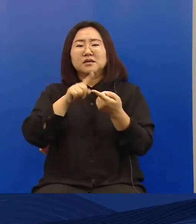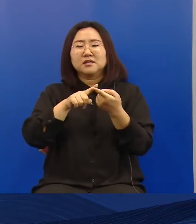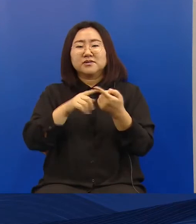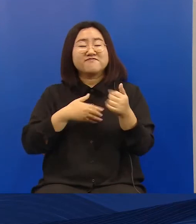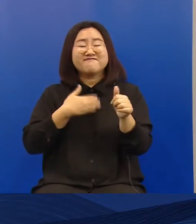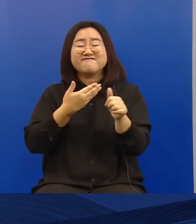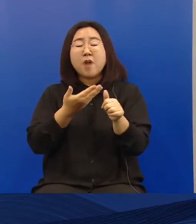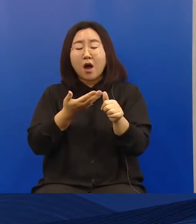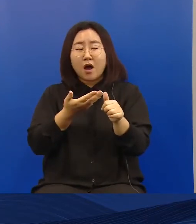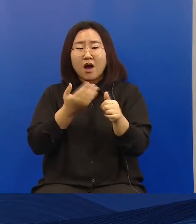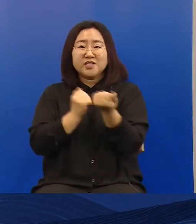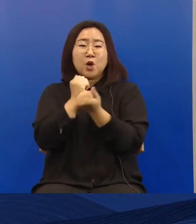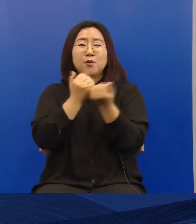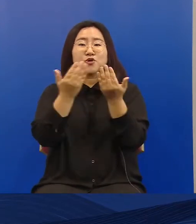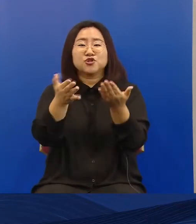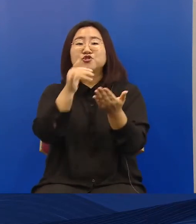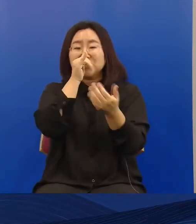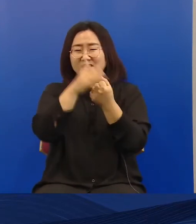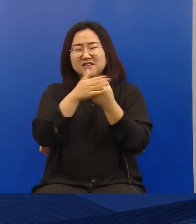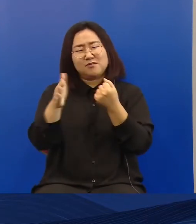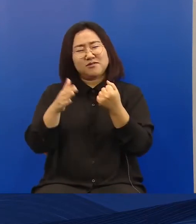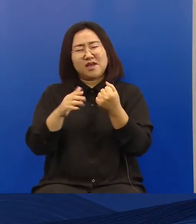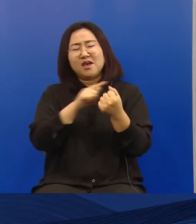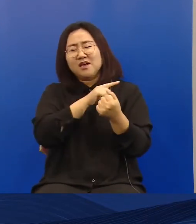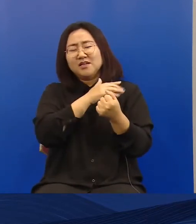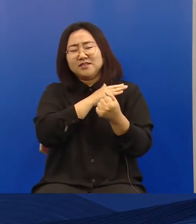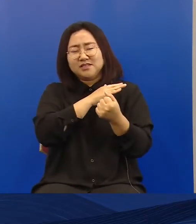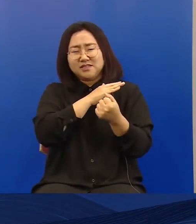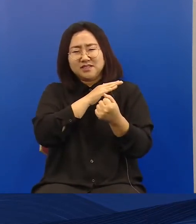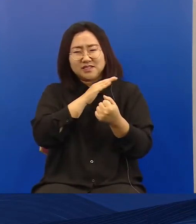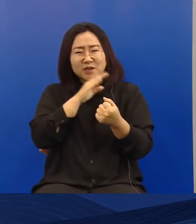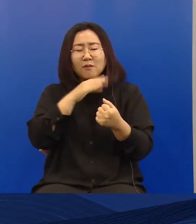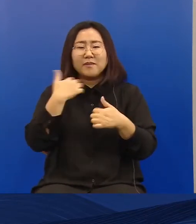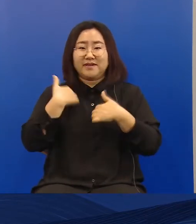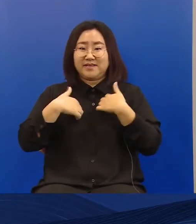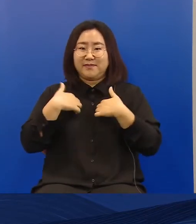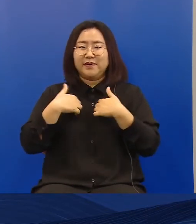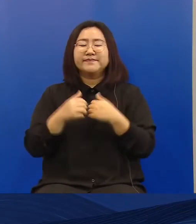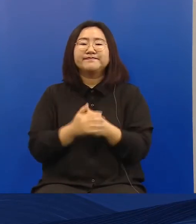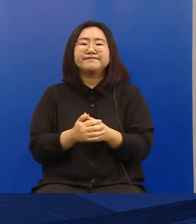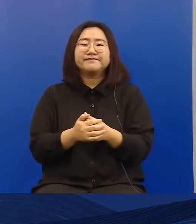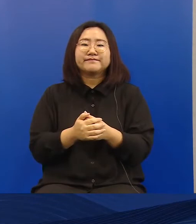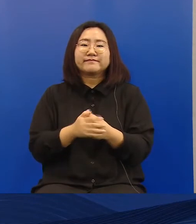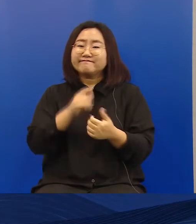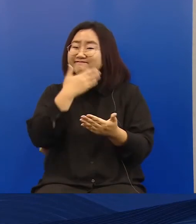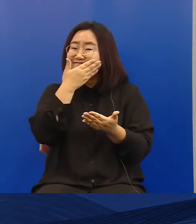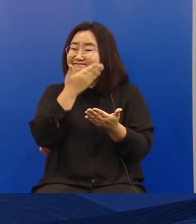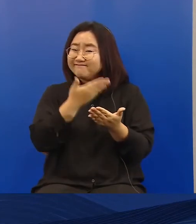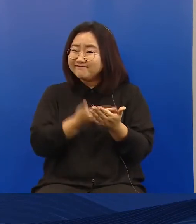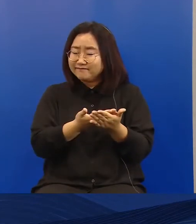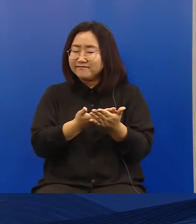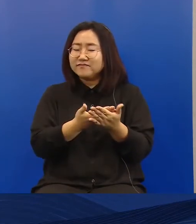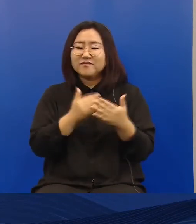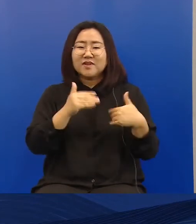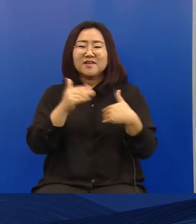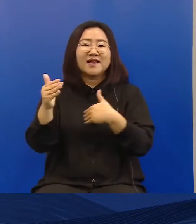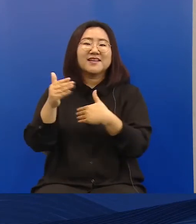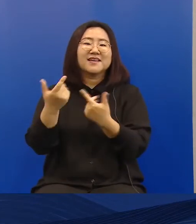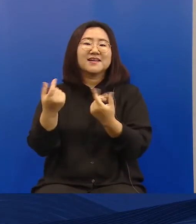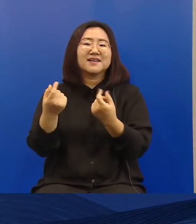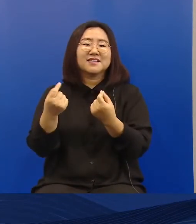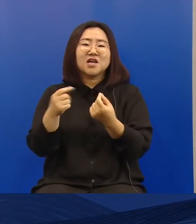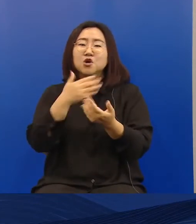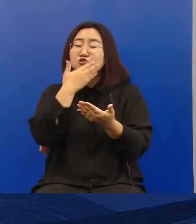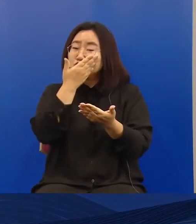access, and you've put that into your policy frameworks. That's a crucial step. in terms of solidifying the practice